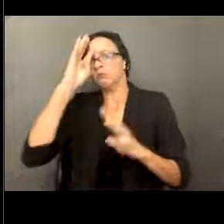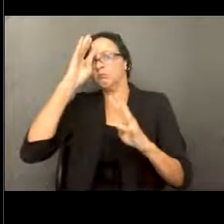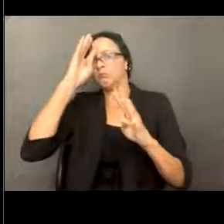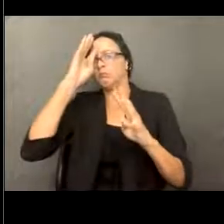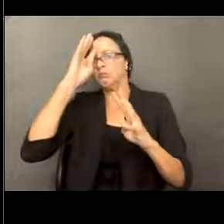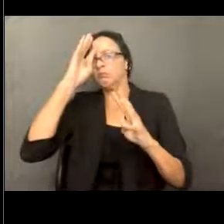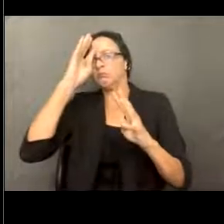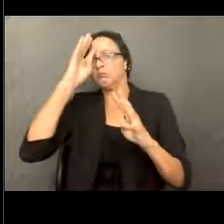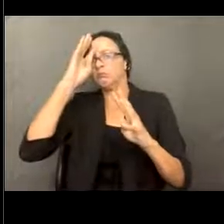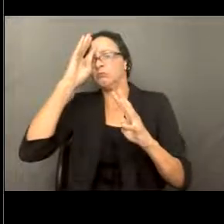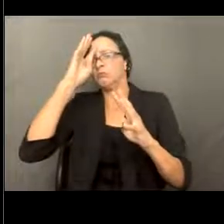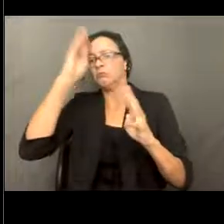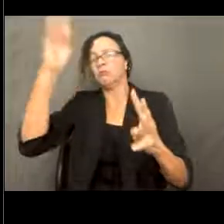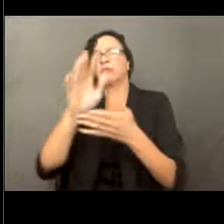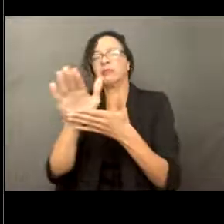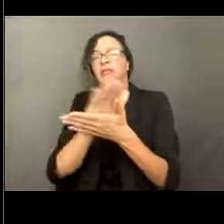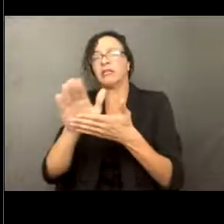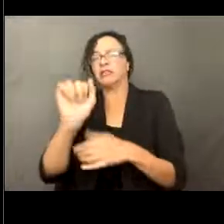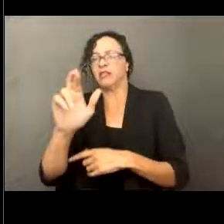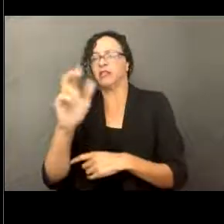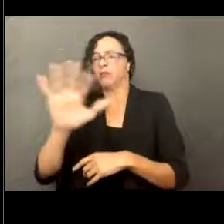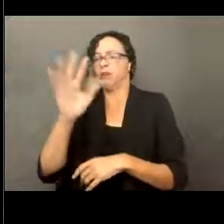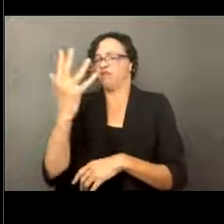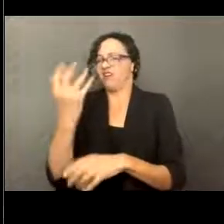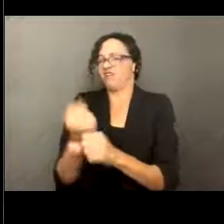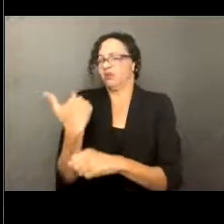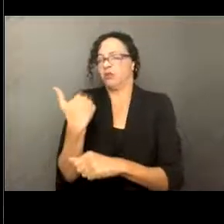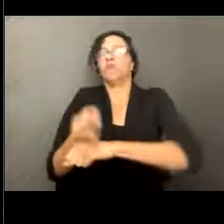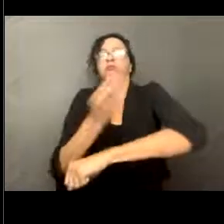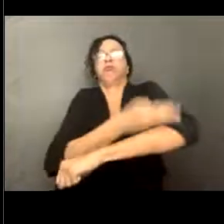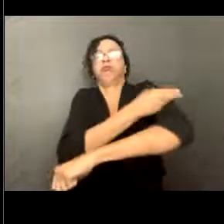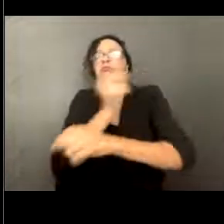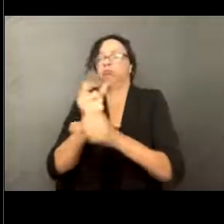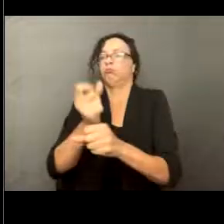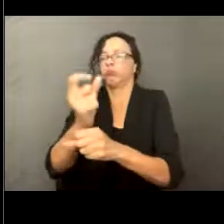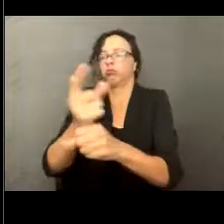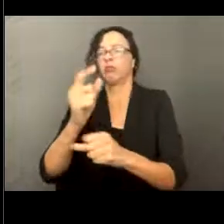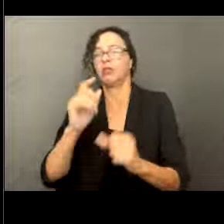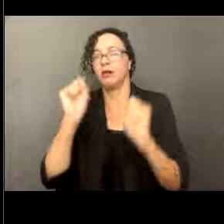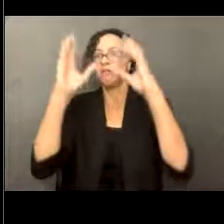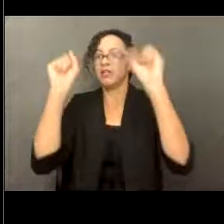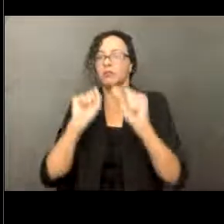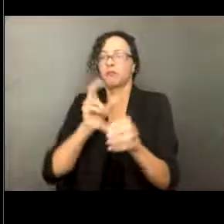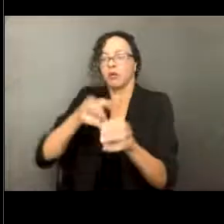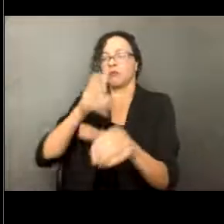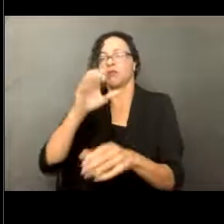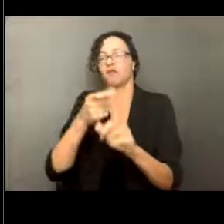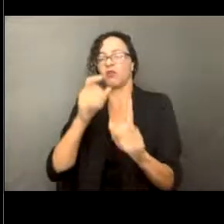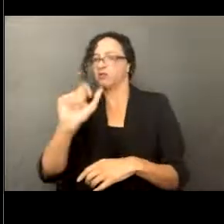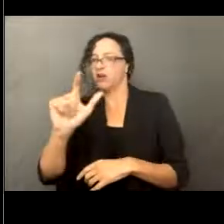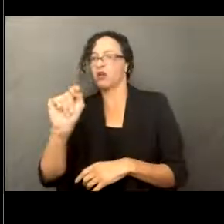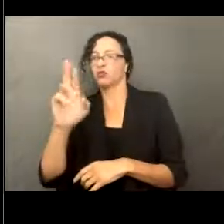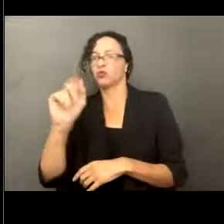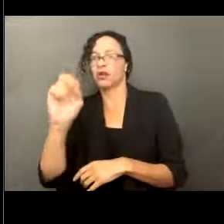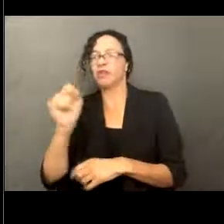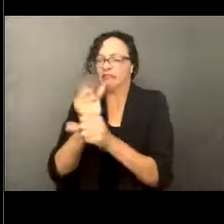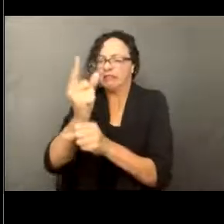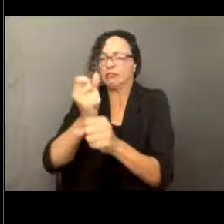getting bigger and better every year. Amazing participation from Caltrans staff too, every year, year in and year out. So thank all of you guys for